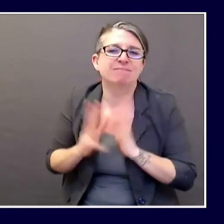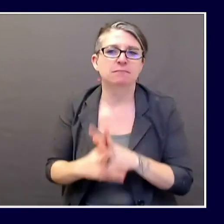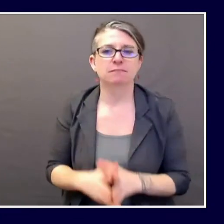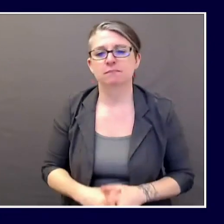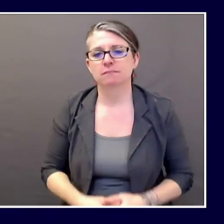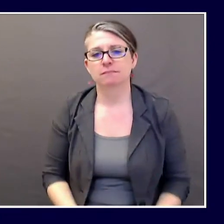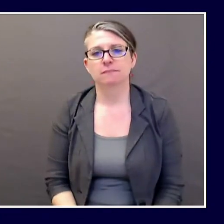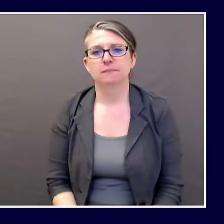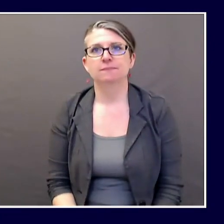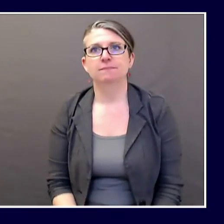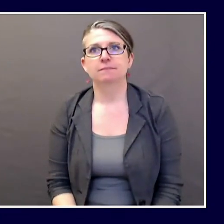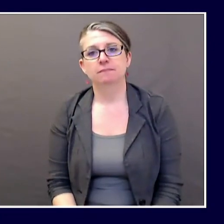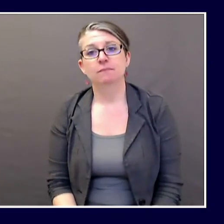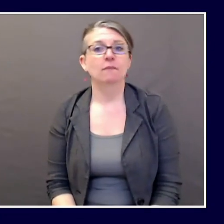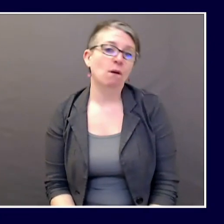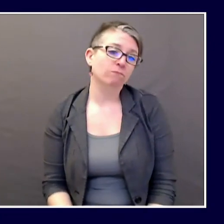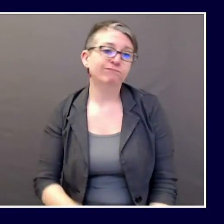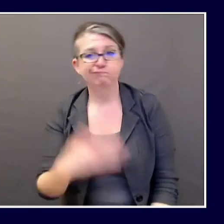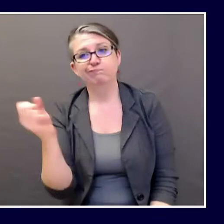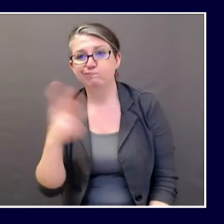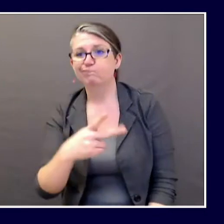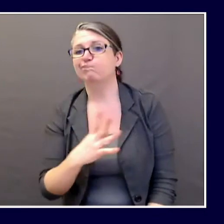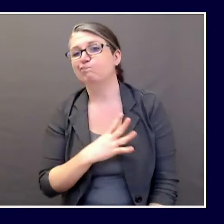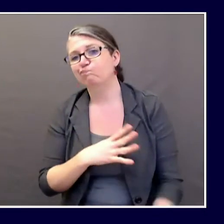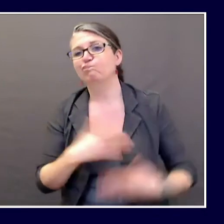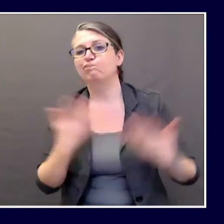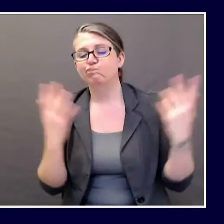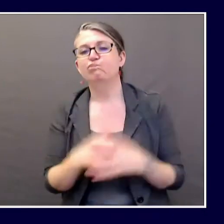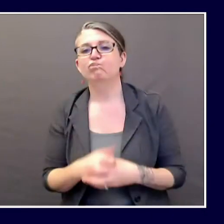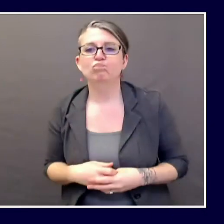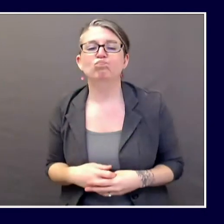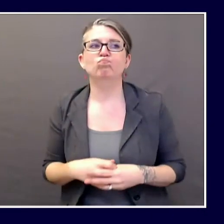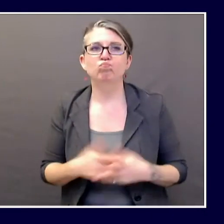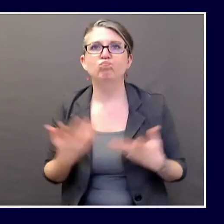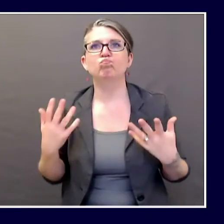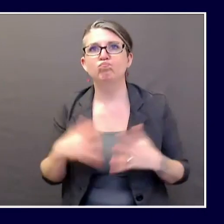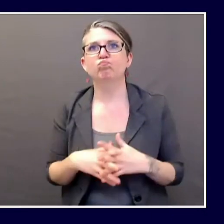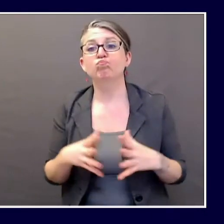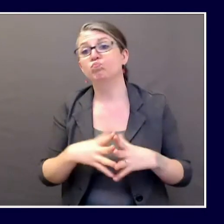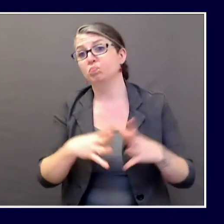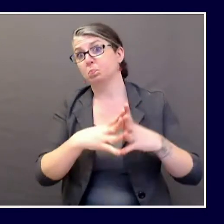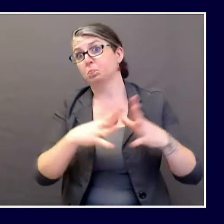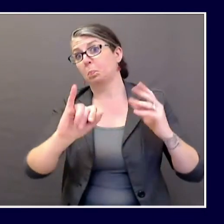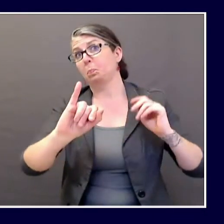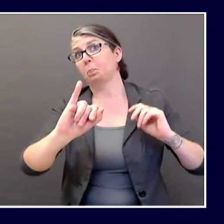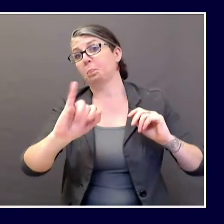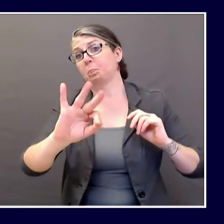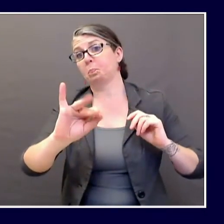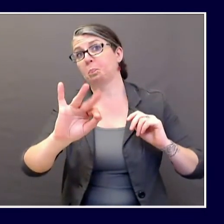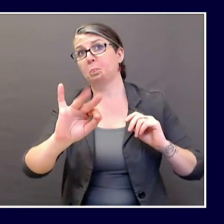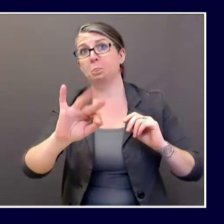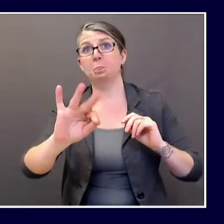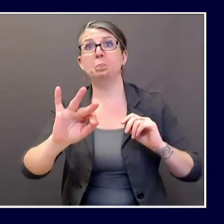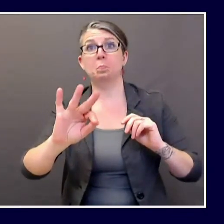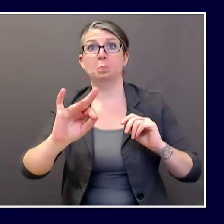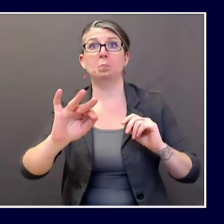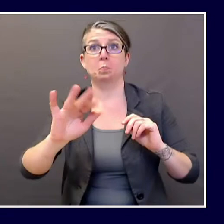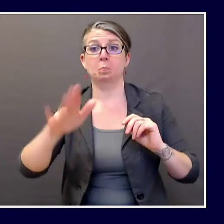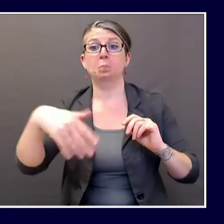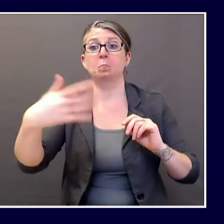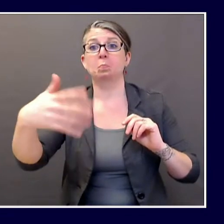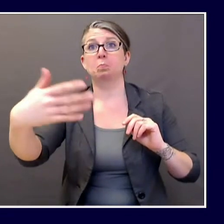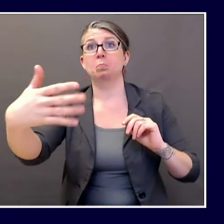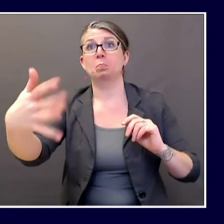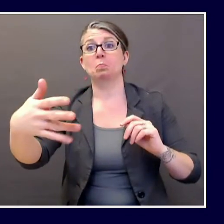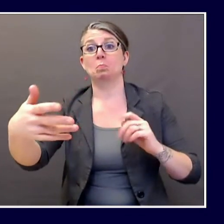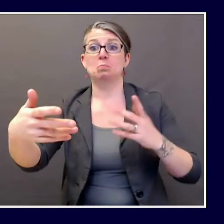But presuming that the projections are correct in terms of by late March or early April, we're going to start seeing